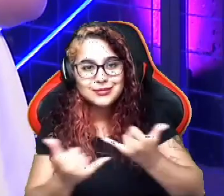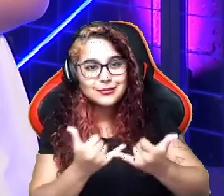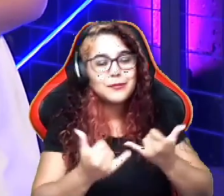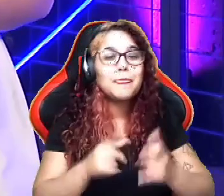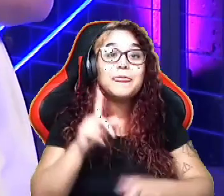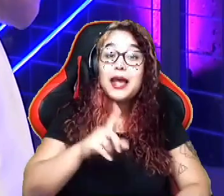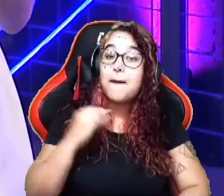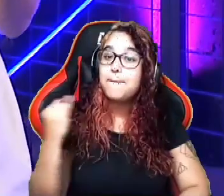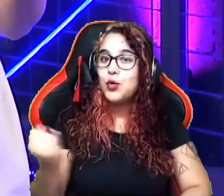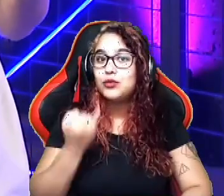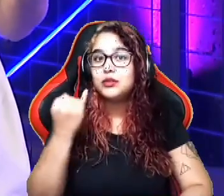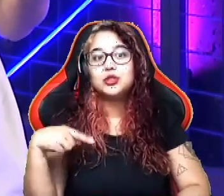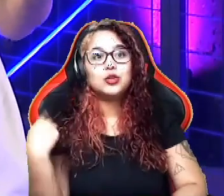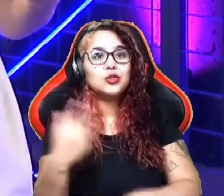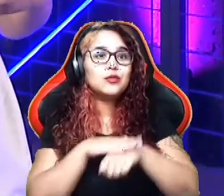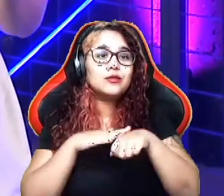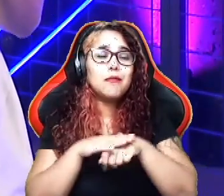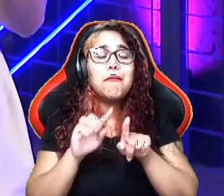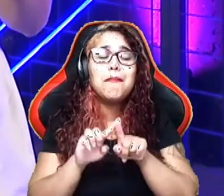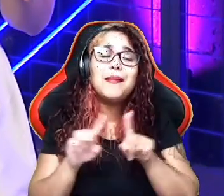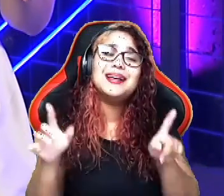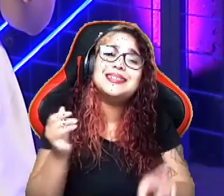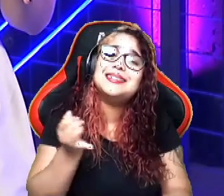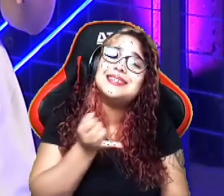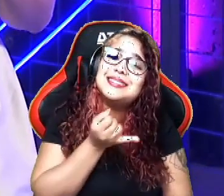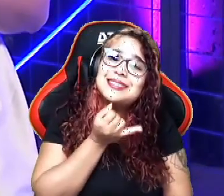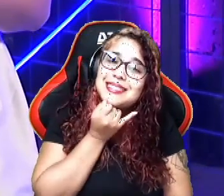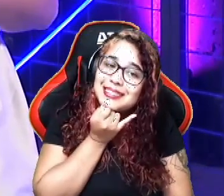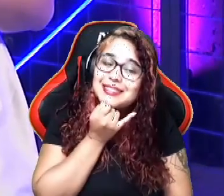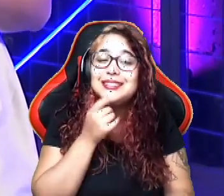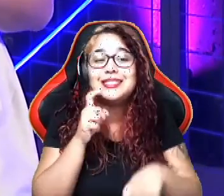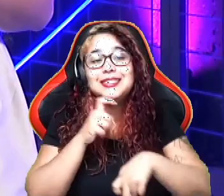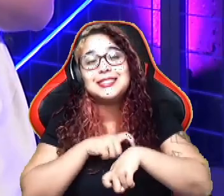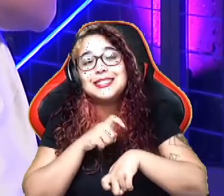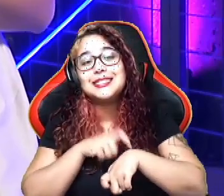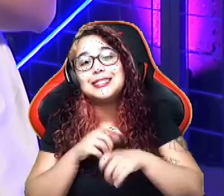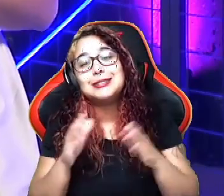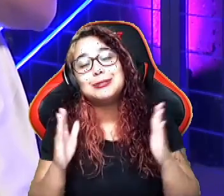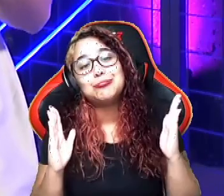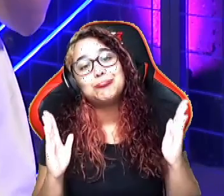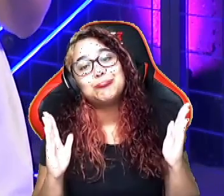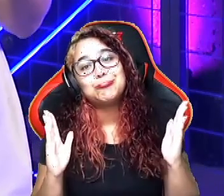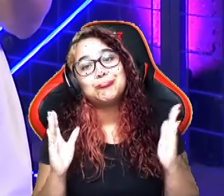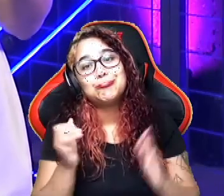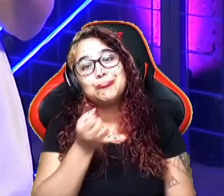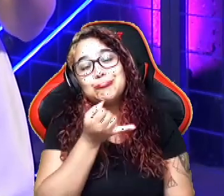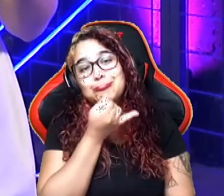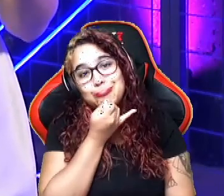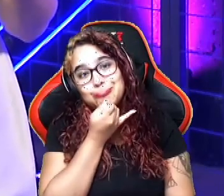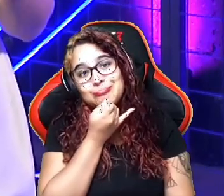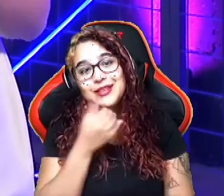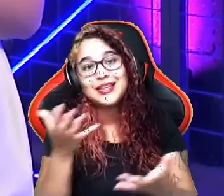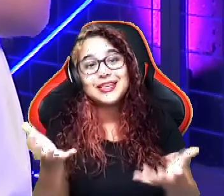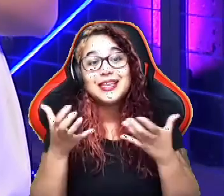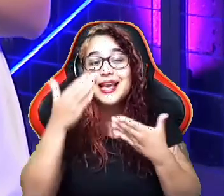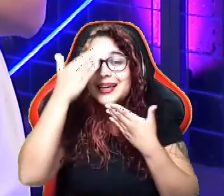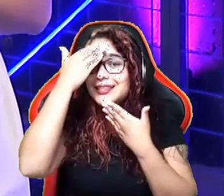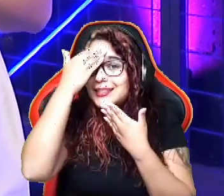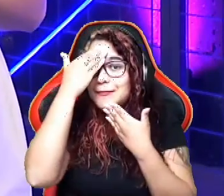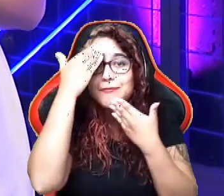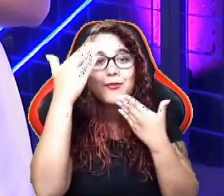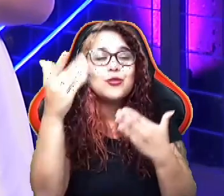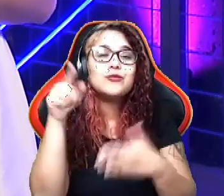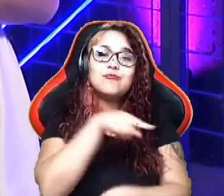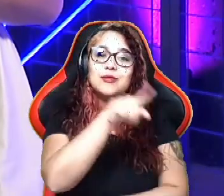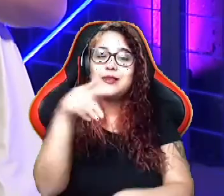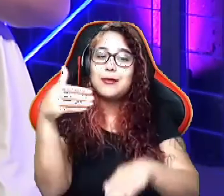for all this gameplay. It's important, interesting for us to talk about, but unfortunately, we're running out of time. I